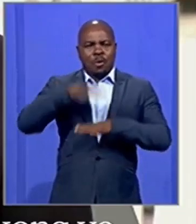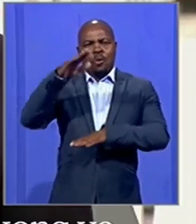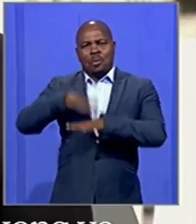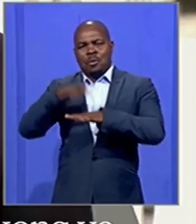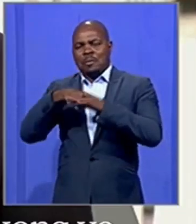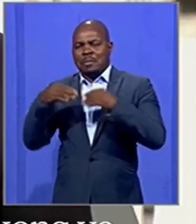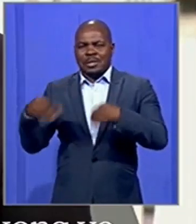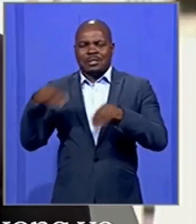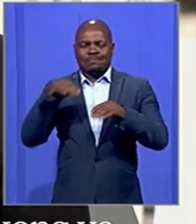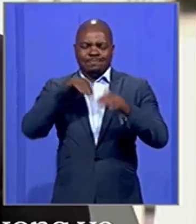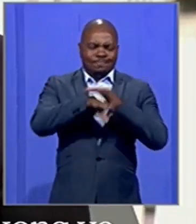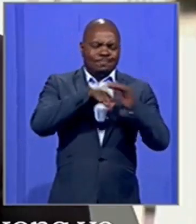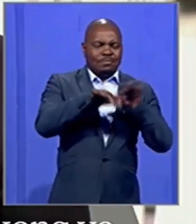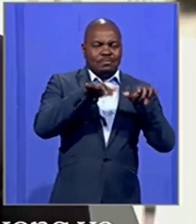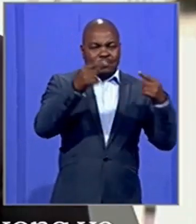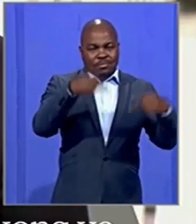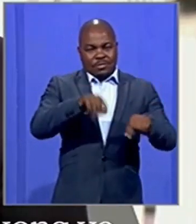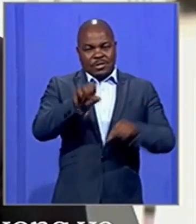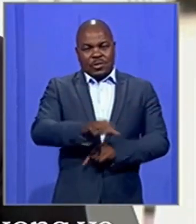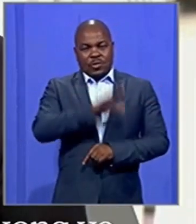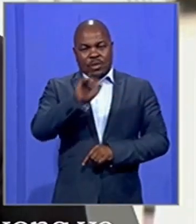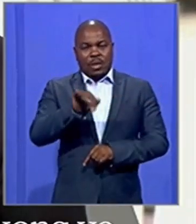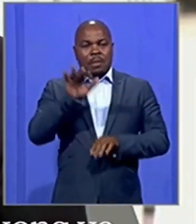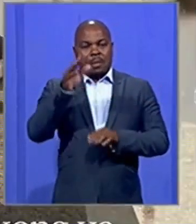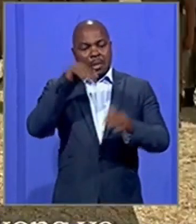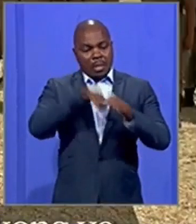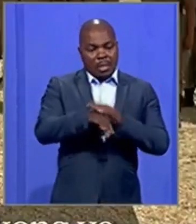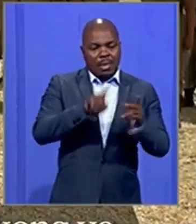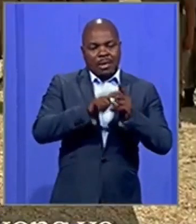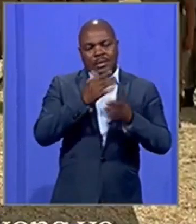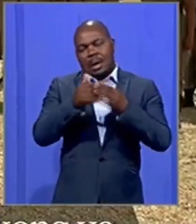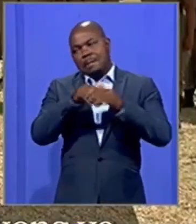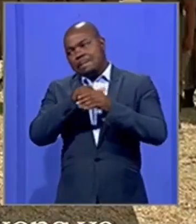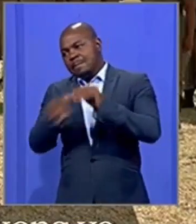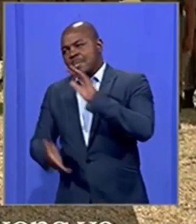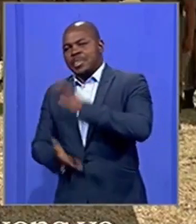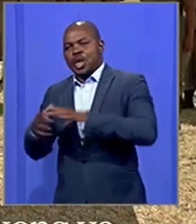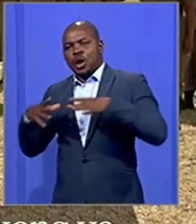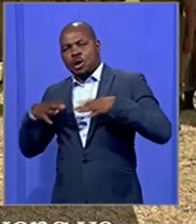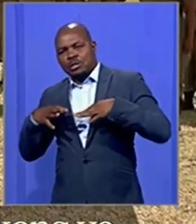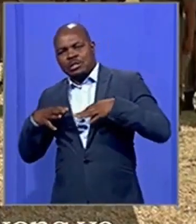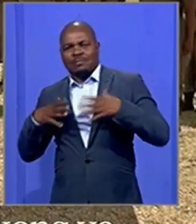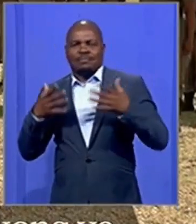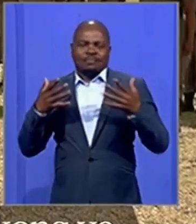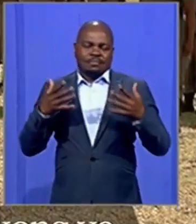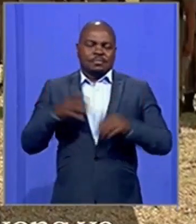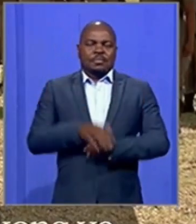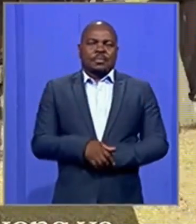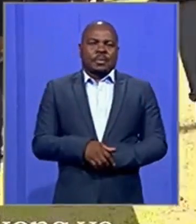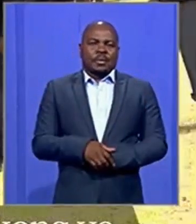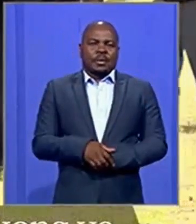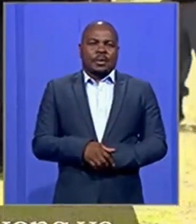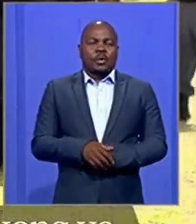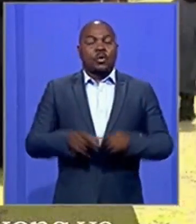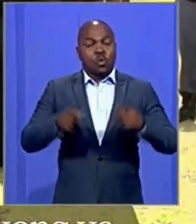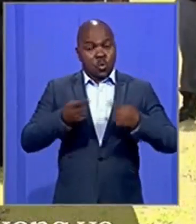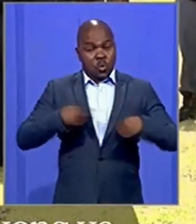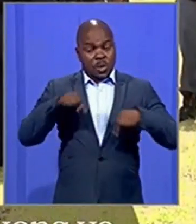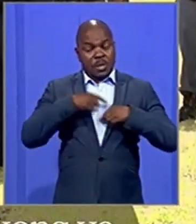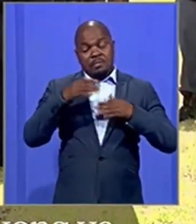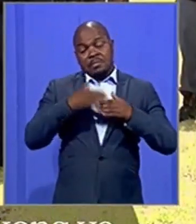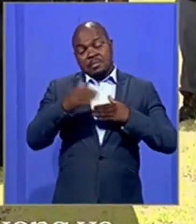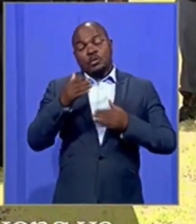usual. As more people enter and leave the country for vacation and other reasons, we will